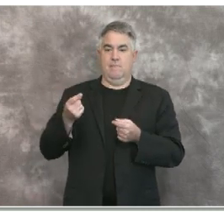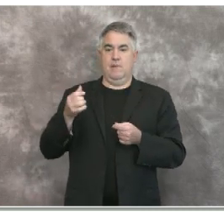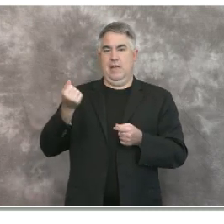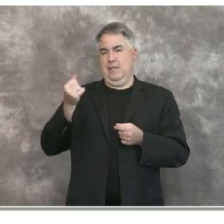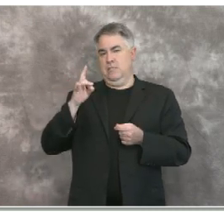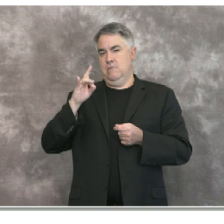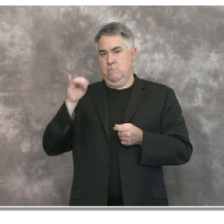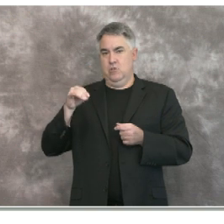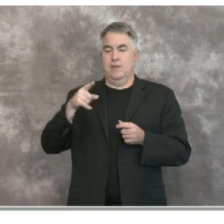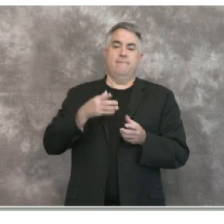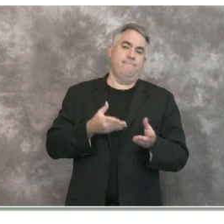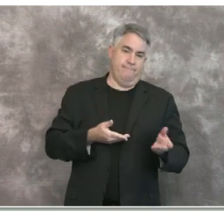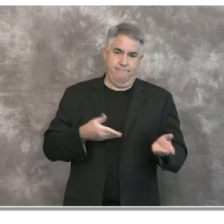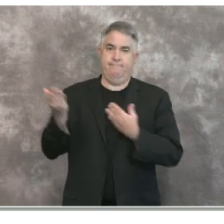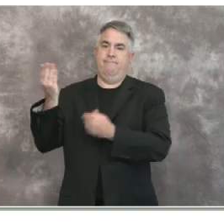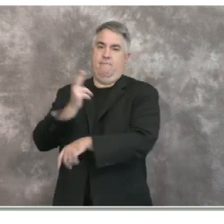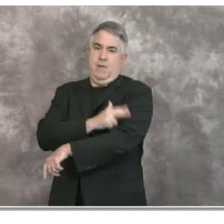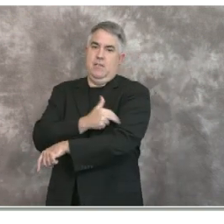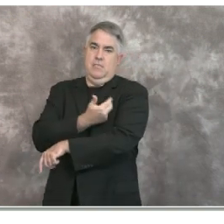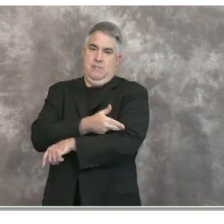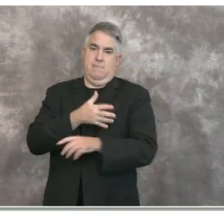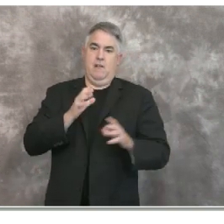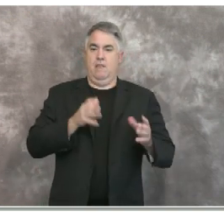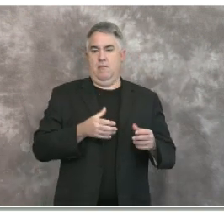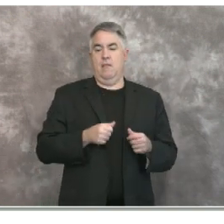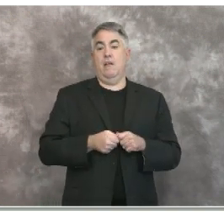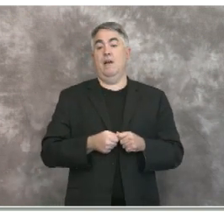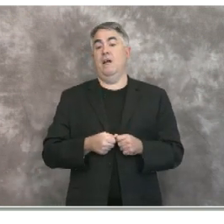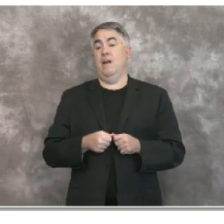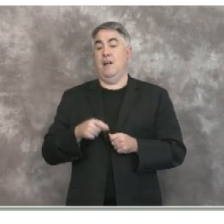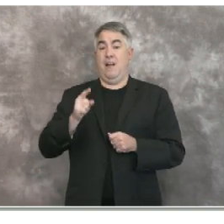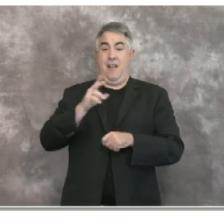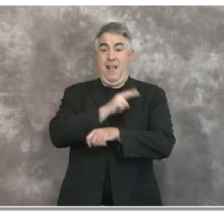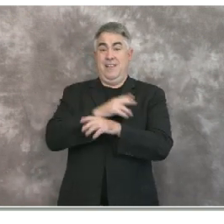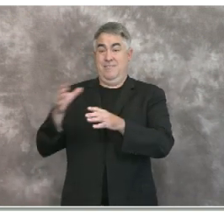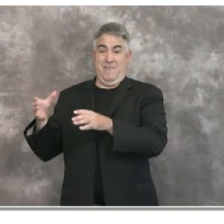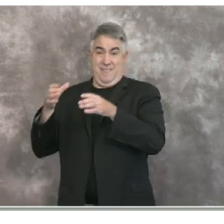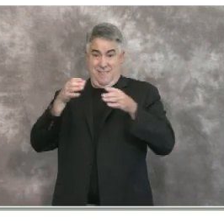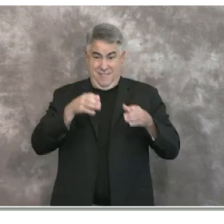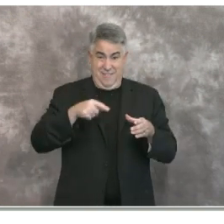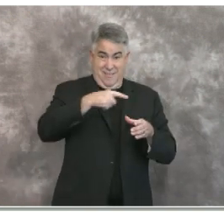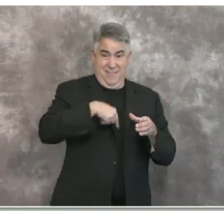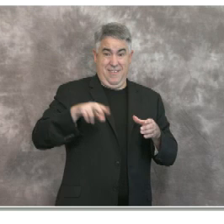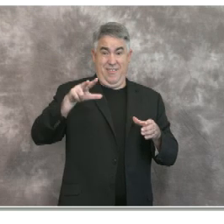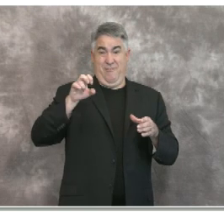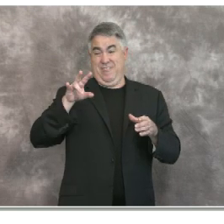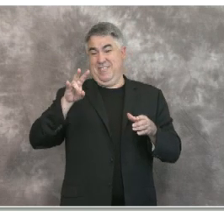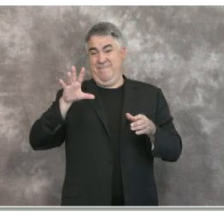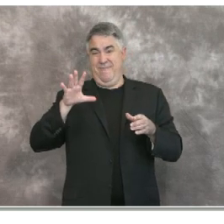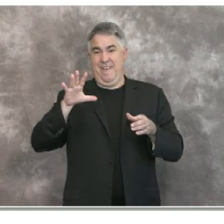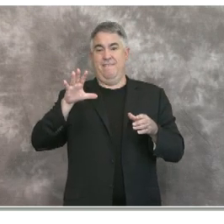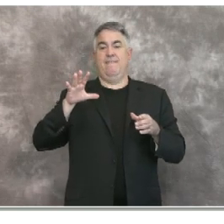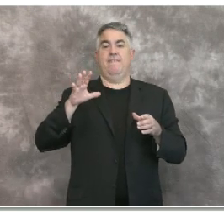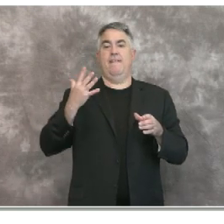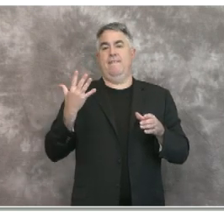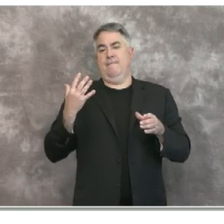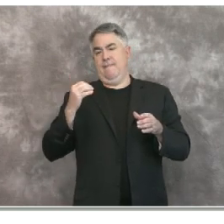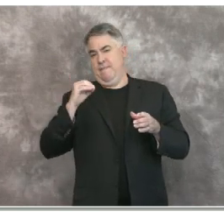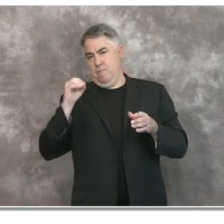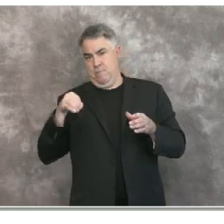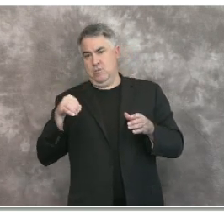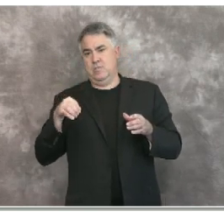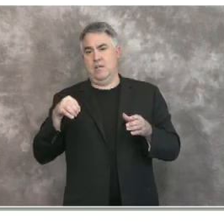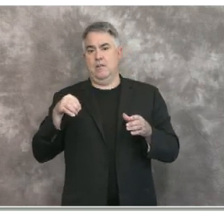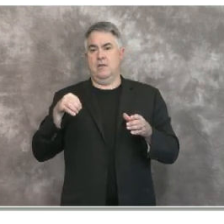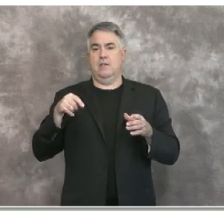hospitalized. And of this hospitalized number, 375, or 5%, of the total number